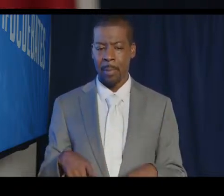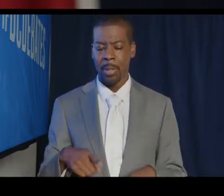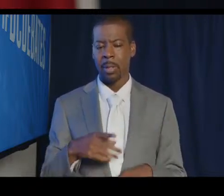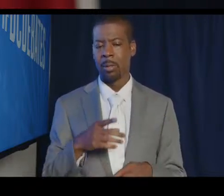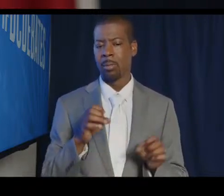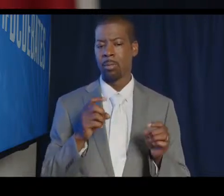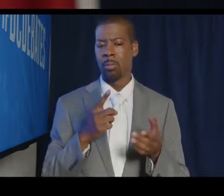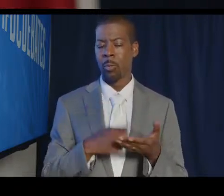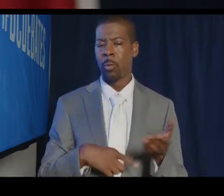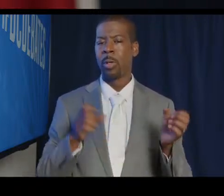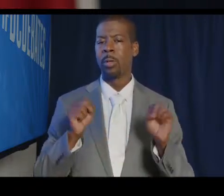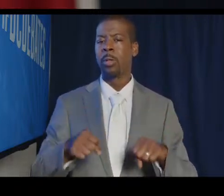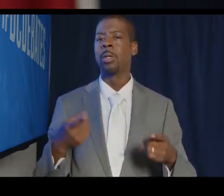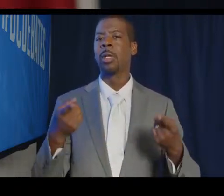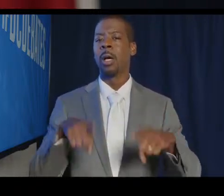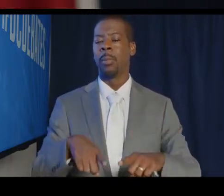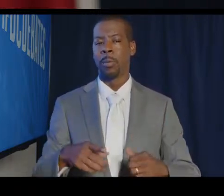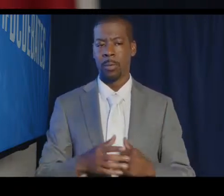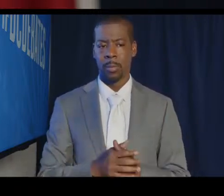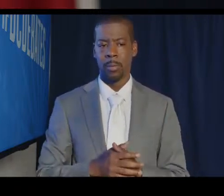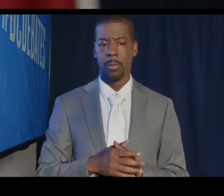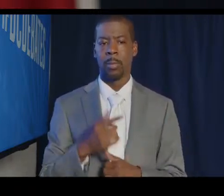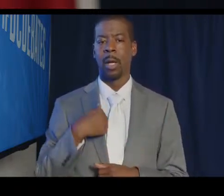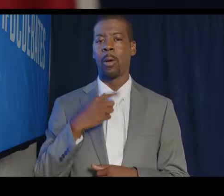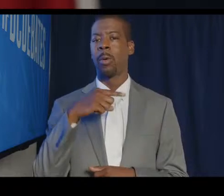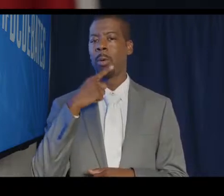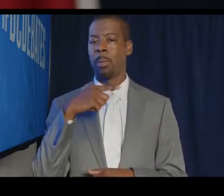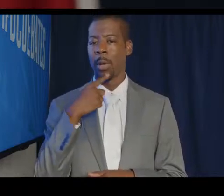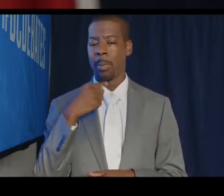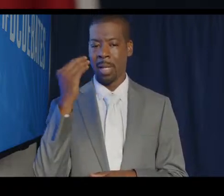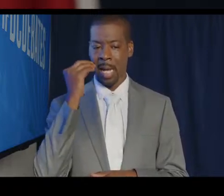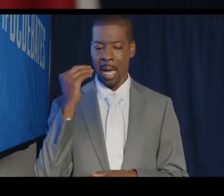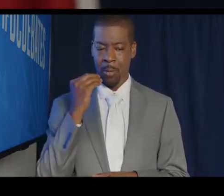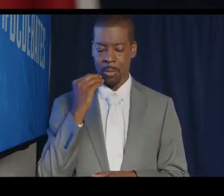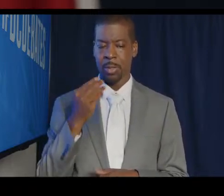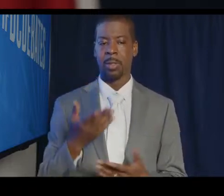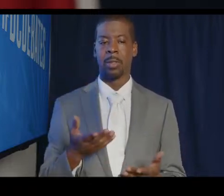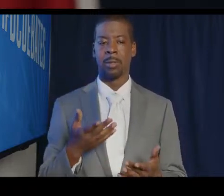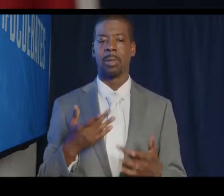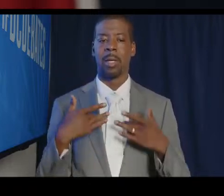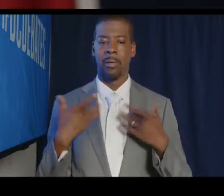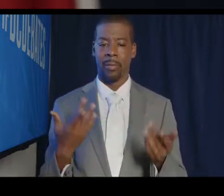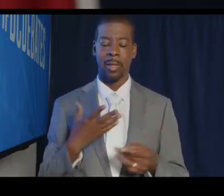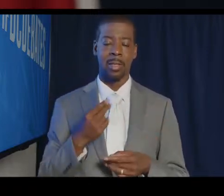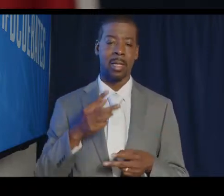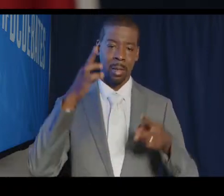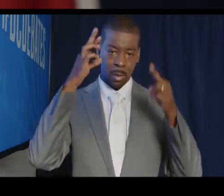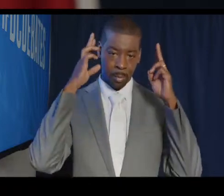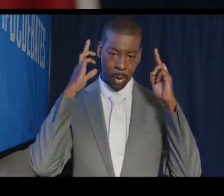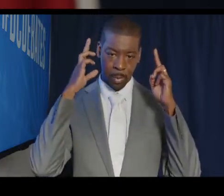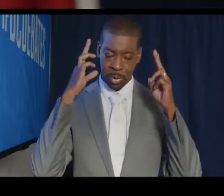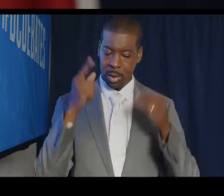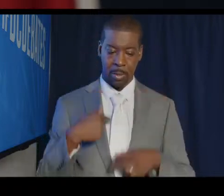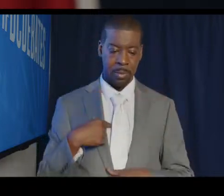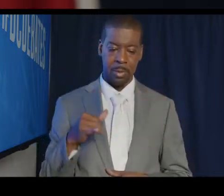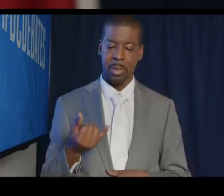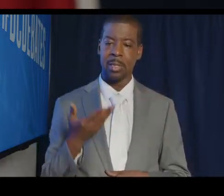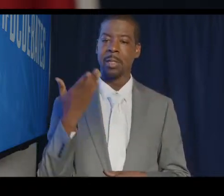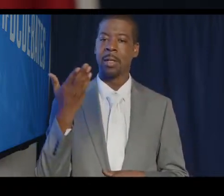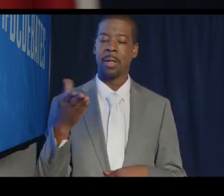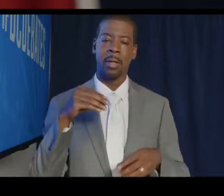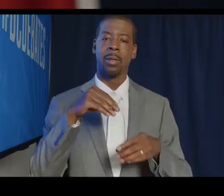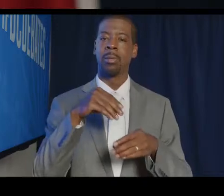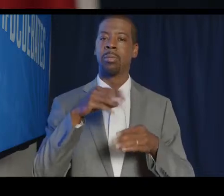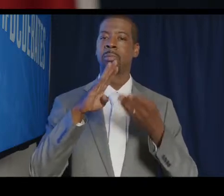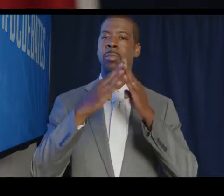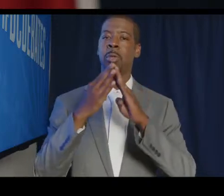I've gone to more events at public housing residents in Ward 8 and even to barbershops, just making sure I'm present as much as possible